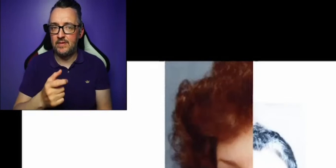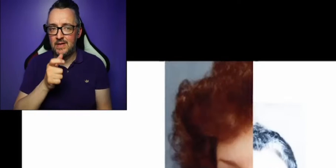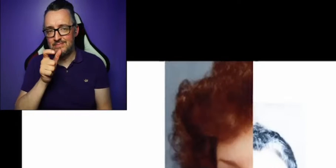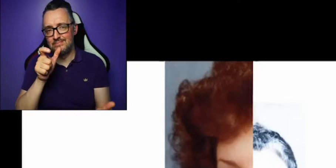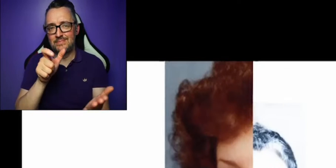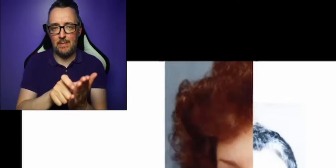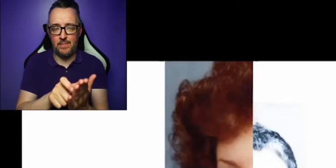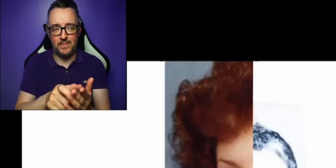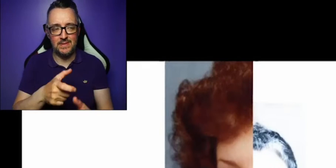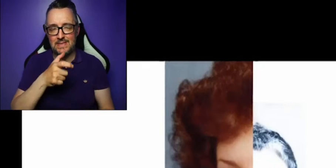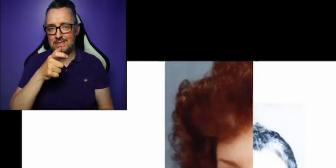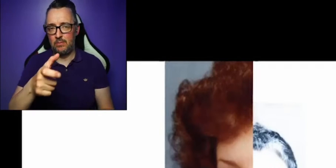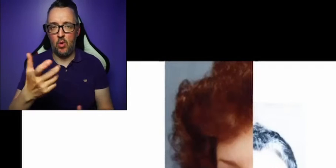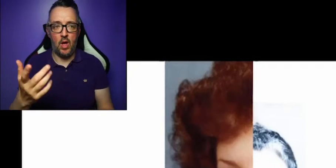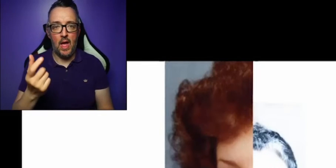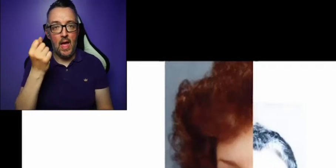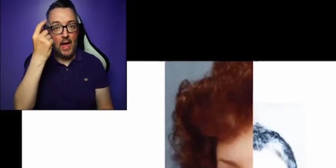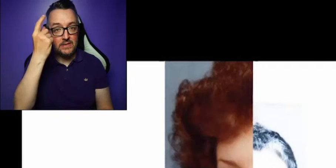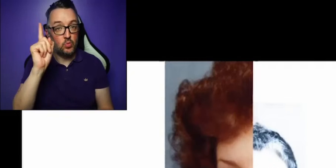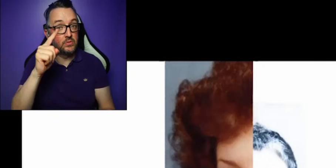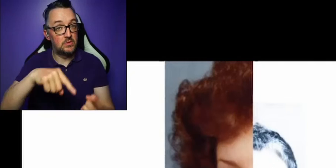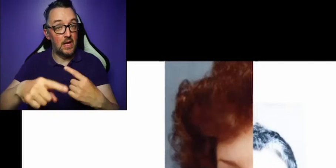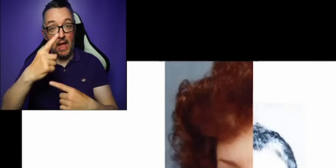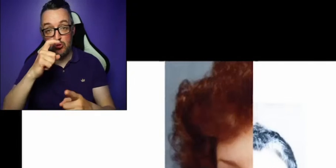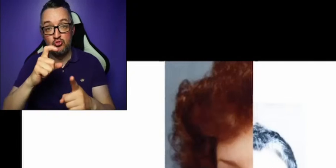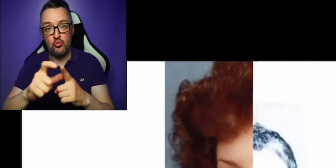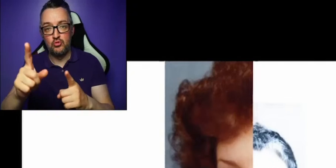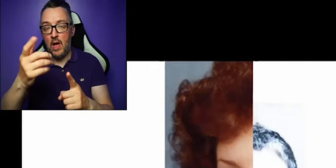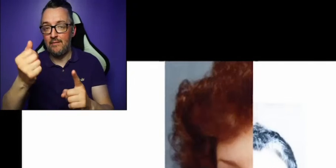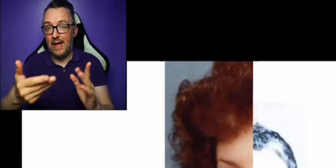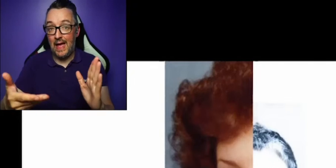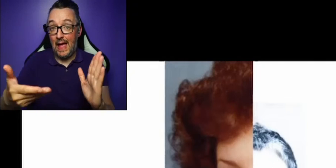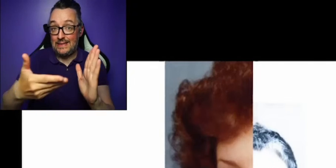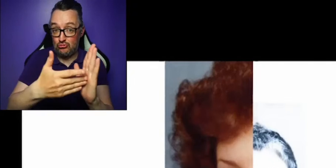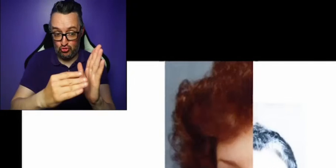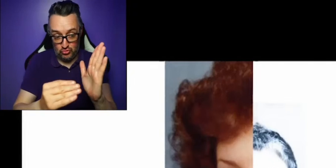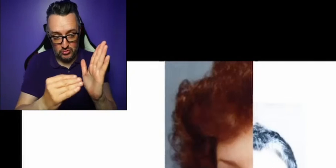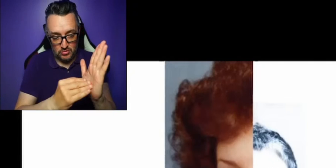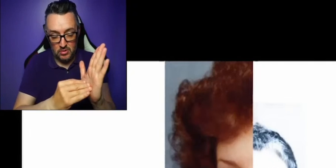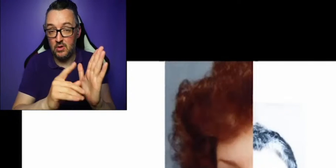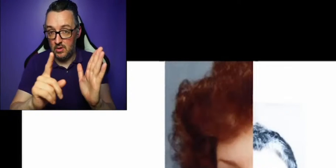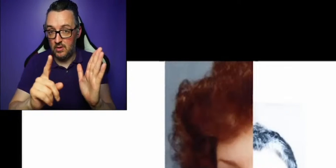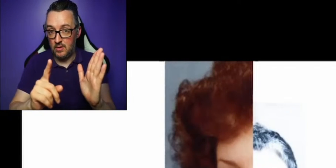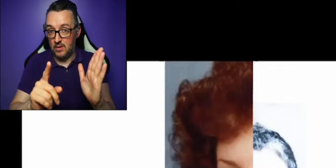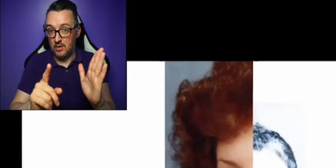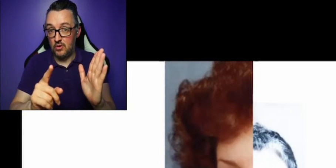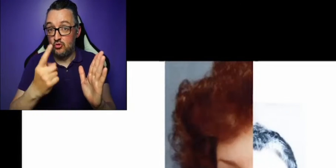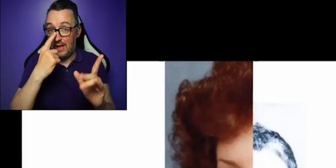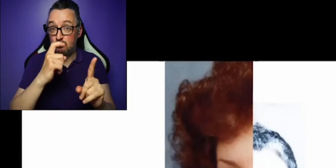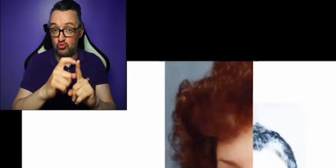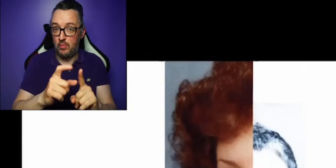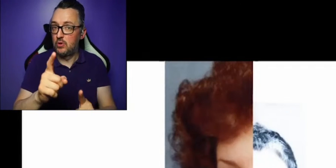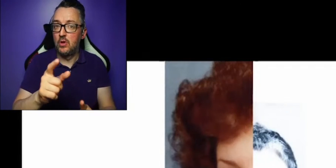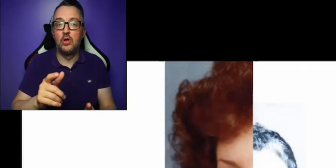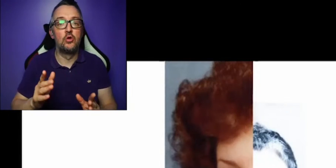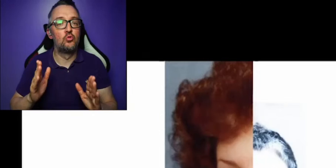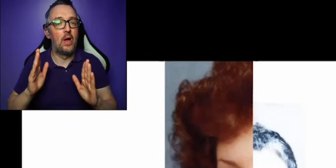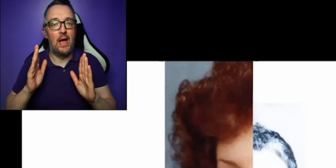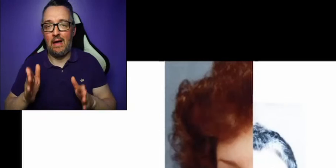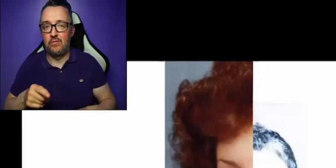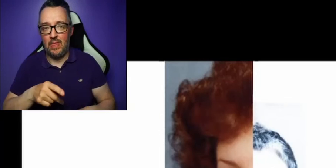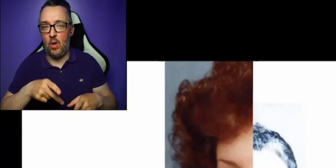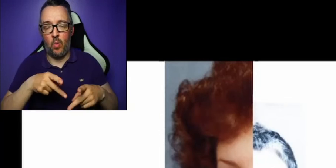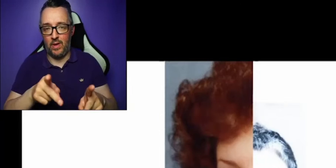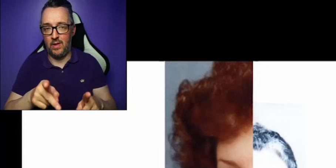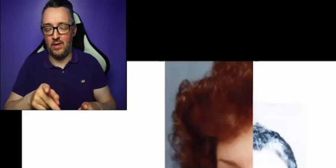statements and ideas of things that people can do, but then you always add in addition saying, but also, you know, you don't have to do it in that